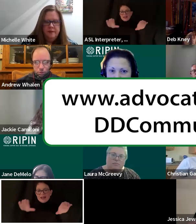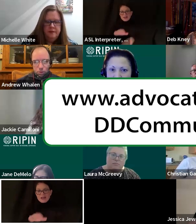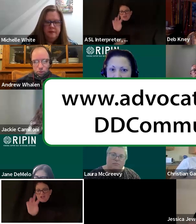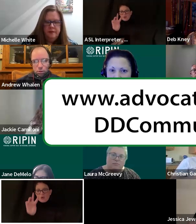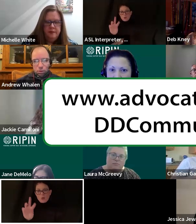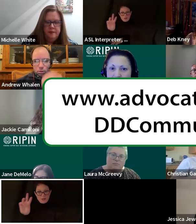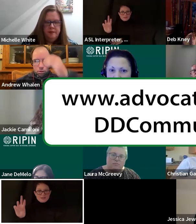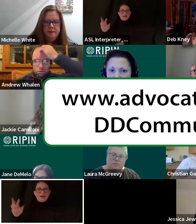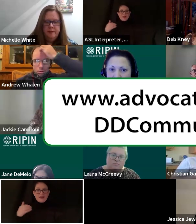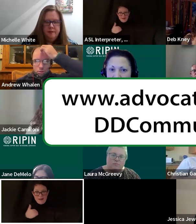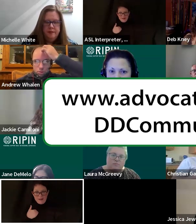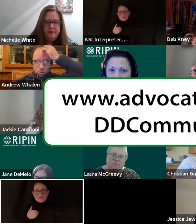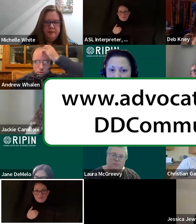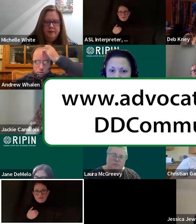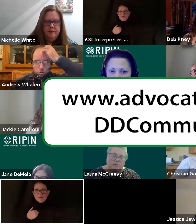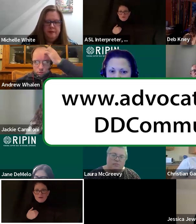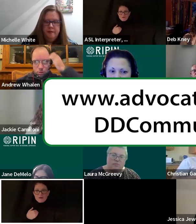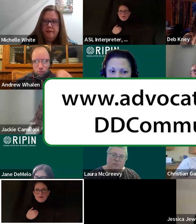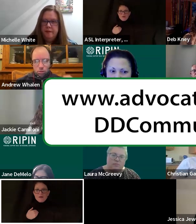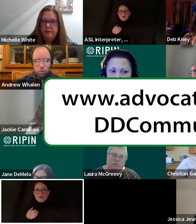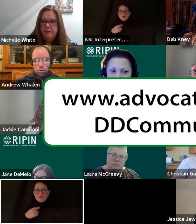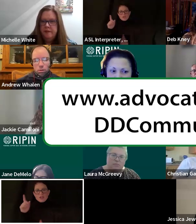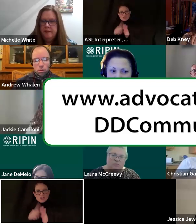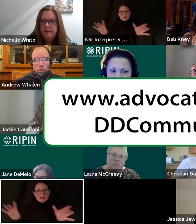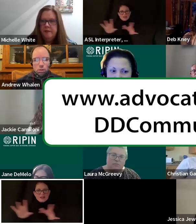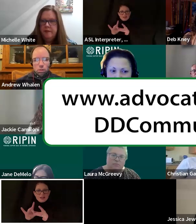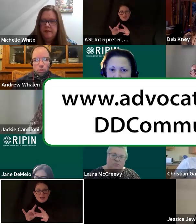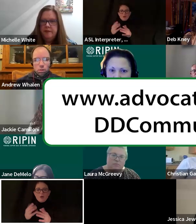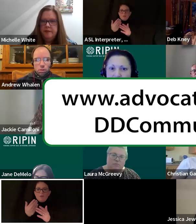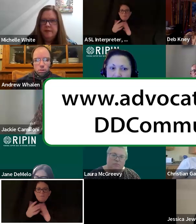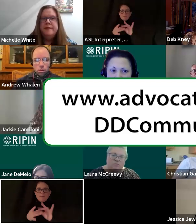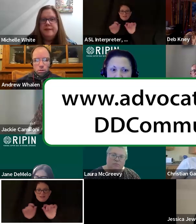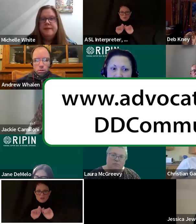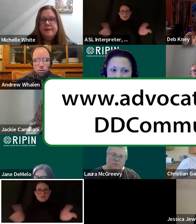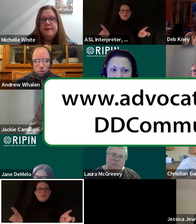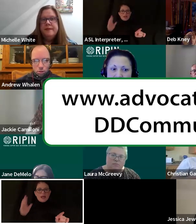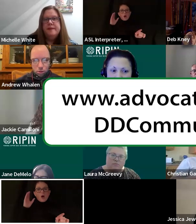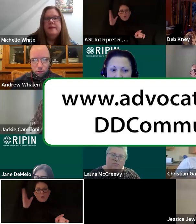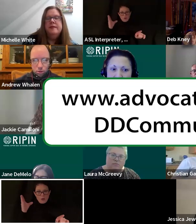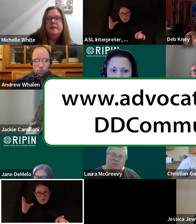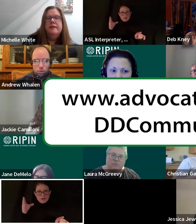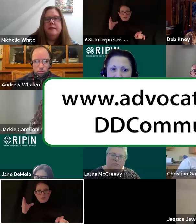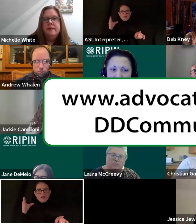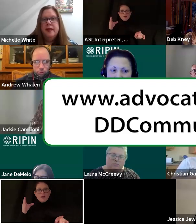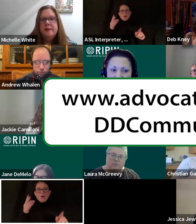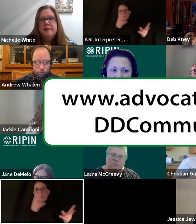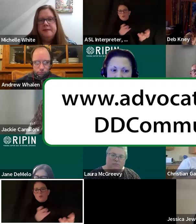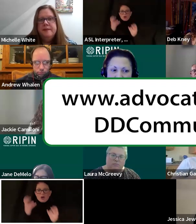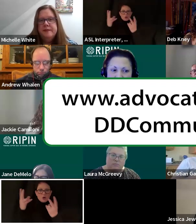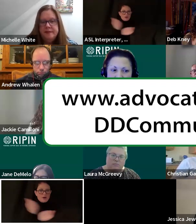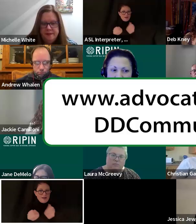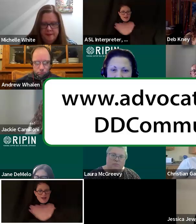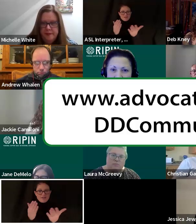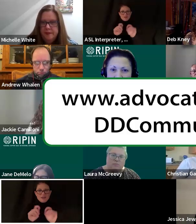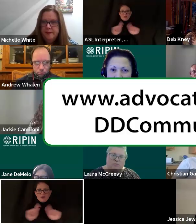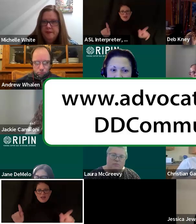which will I believe we send out a message, right, Michelle, when it's all up there, the recording and stuff,